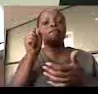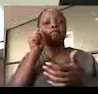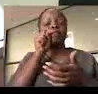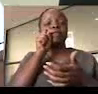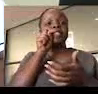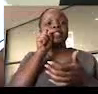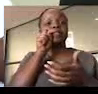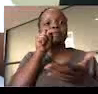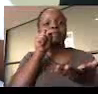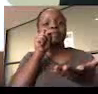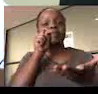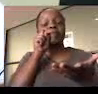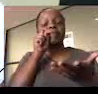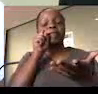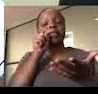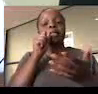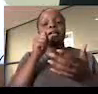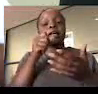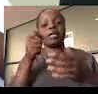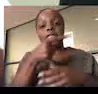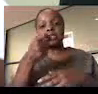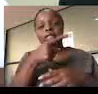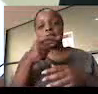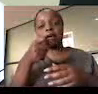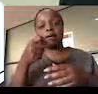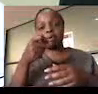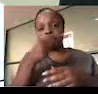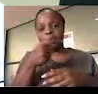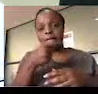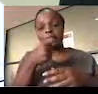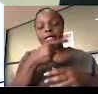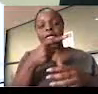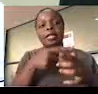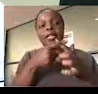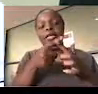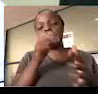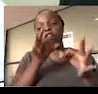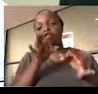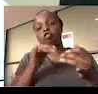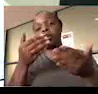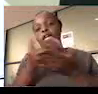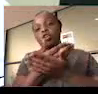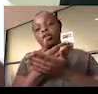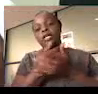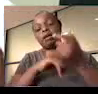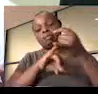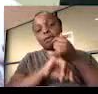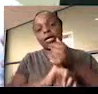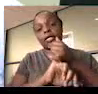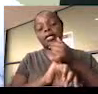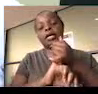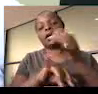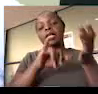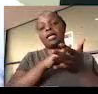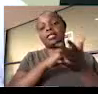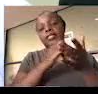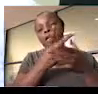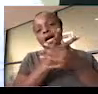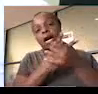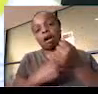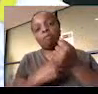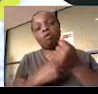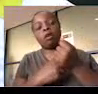you plus your wife and kids. Kids we take from 1 year to 17 years.